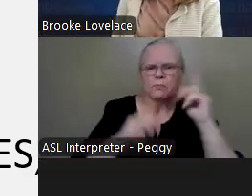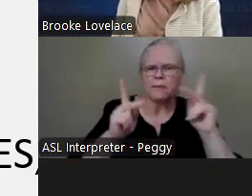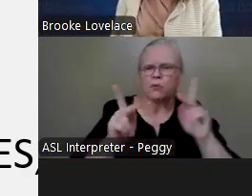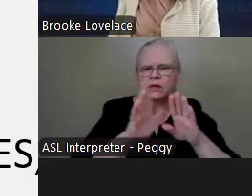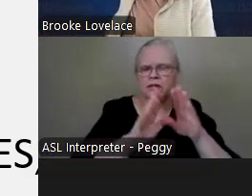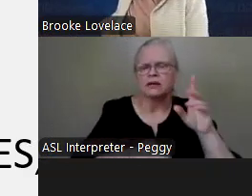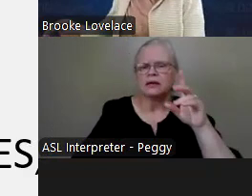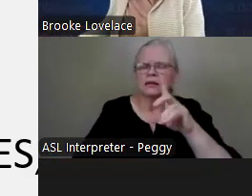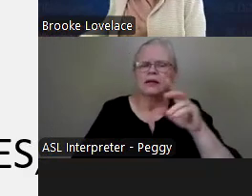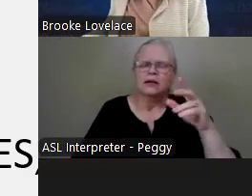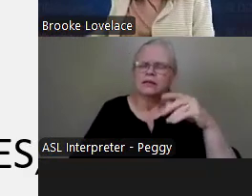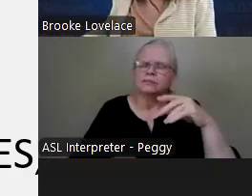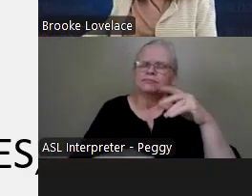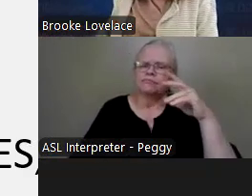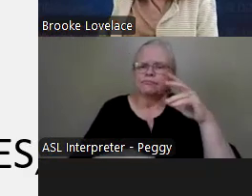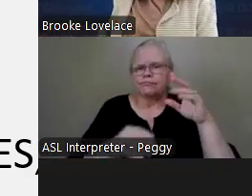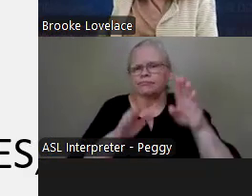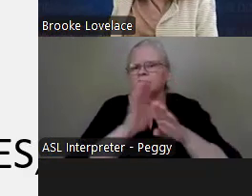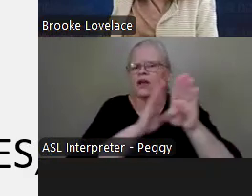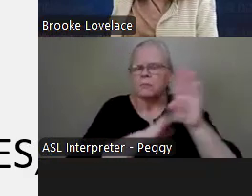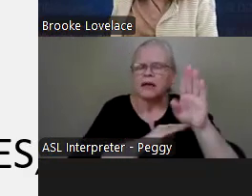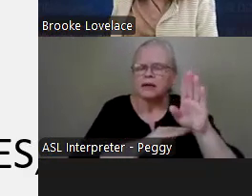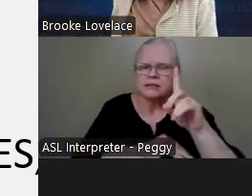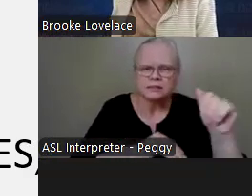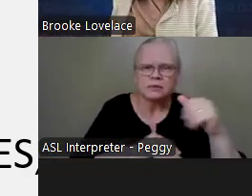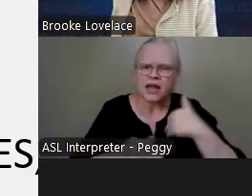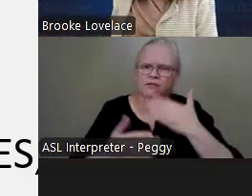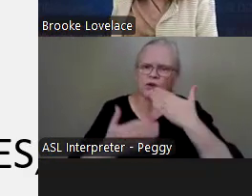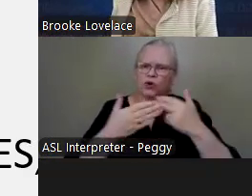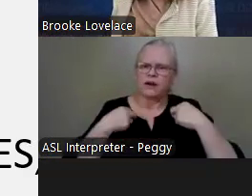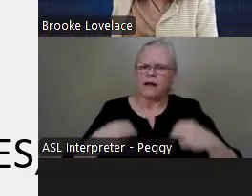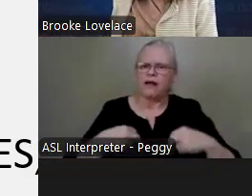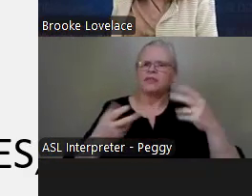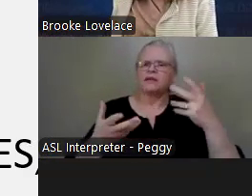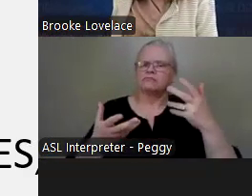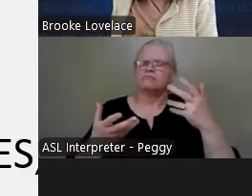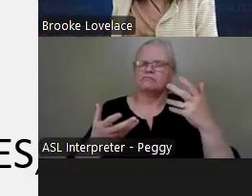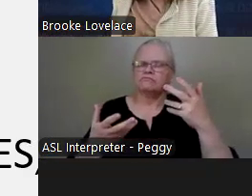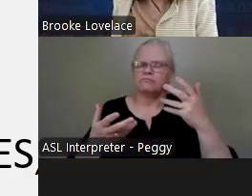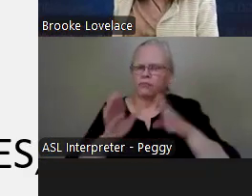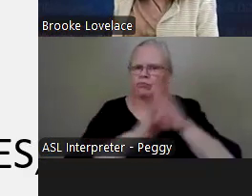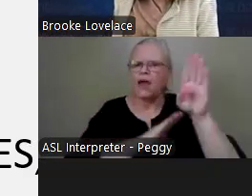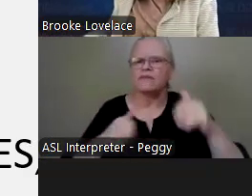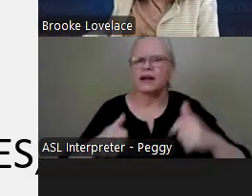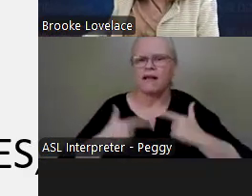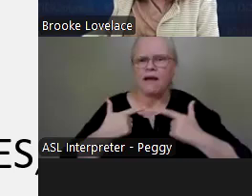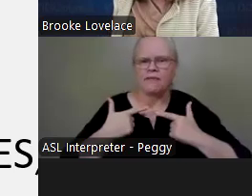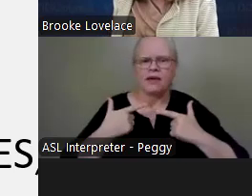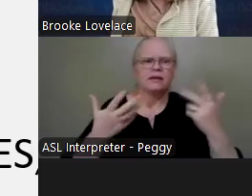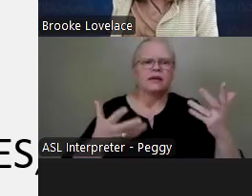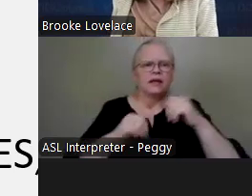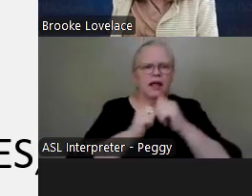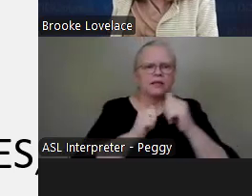disabilities have the support they need to live healthy, thriving lives. So our first objective that we're going to work on under here, it's through the DD